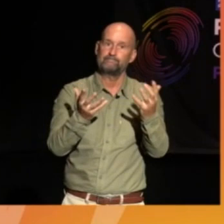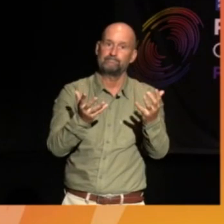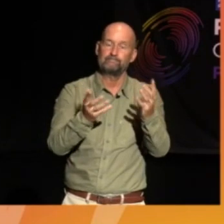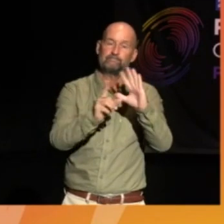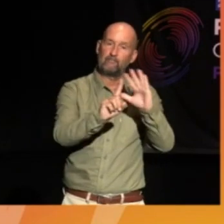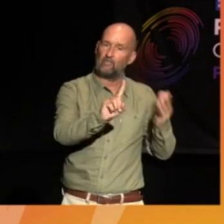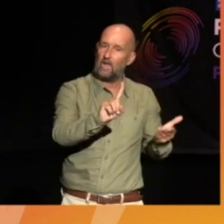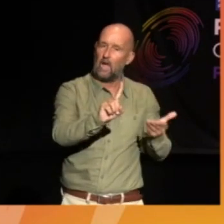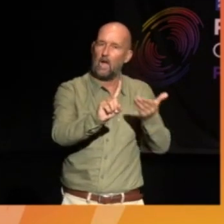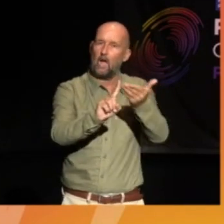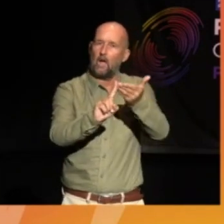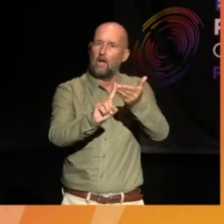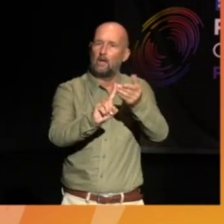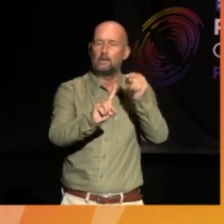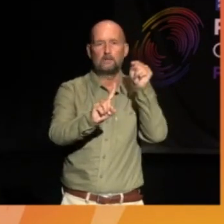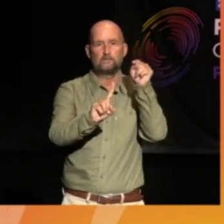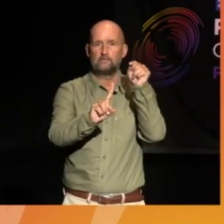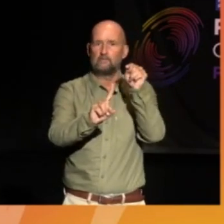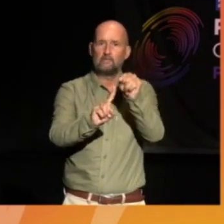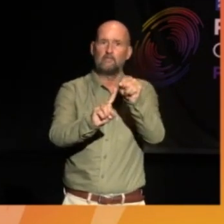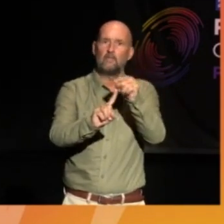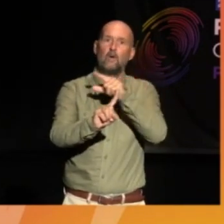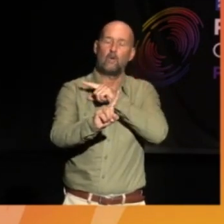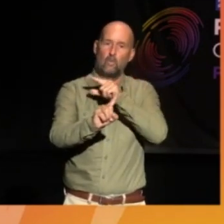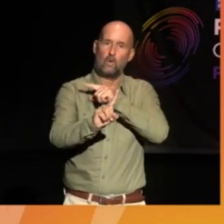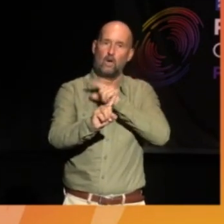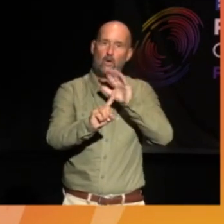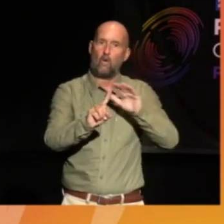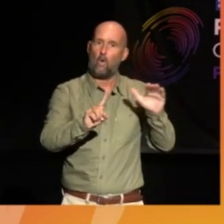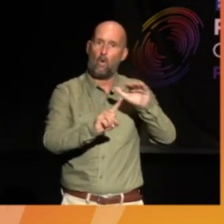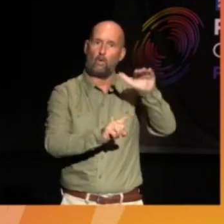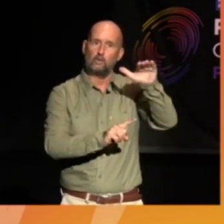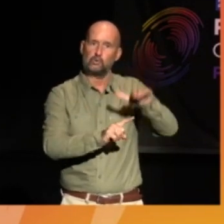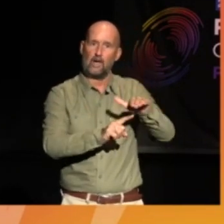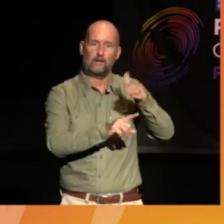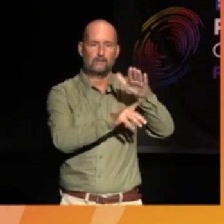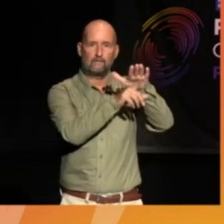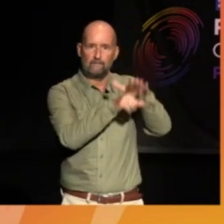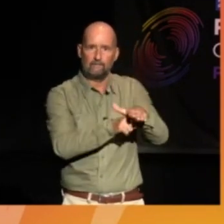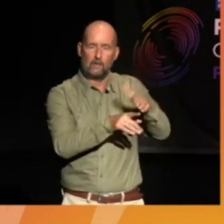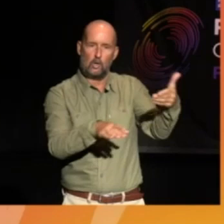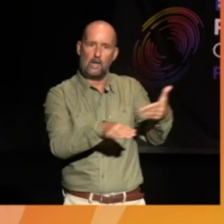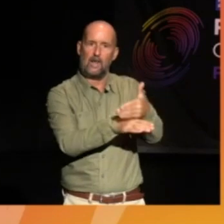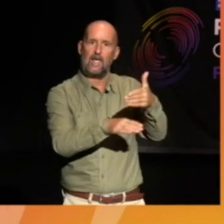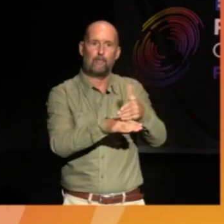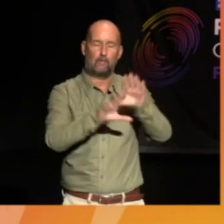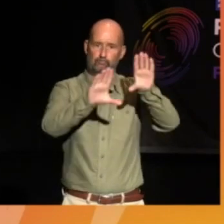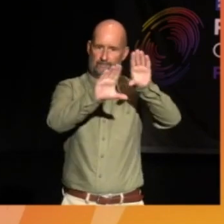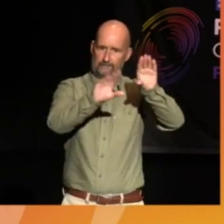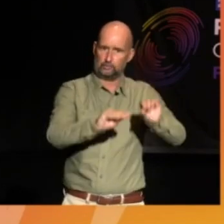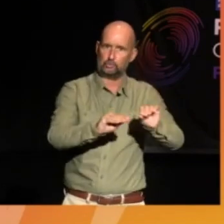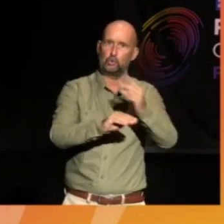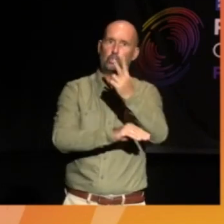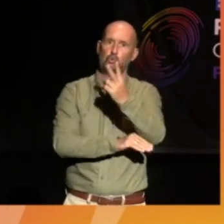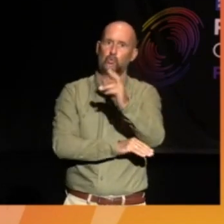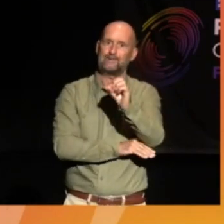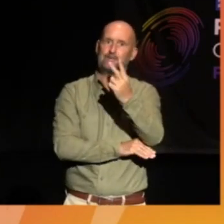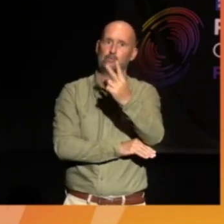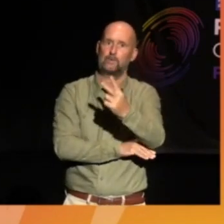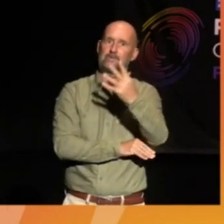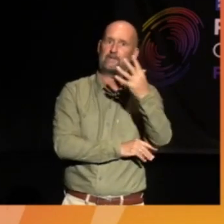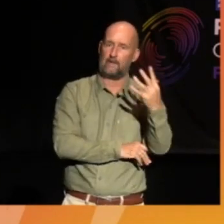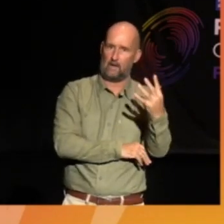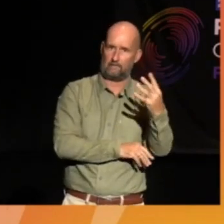aiming at eradication of all forms of child labor by 2025, as well as the forced